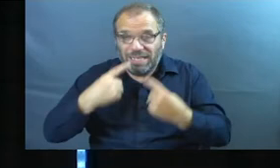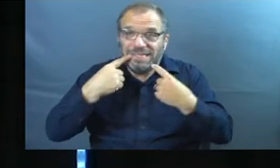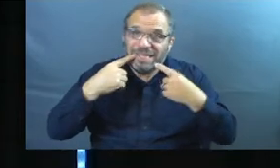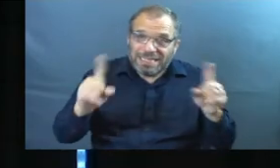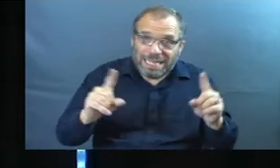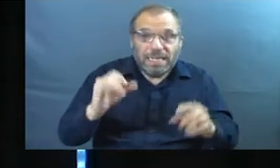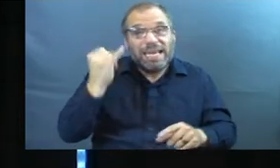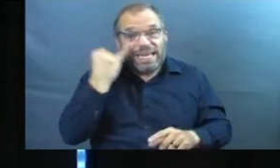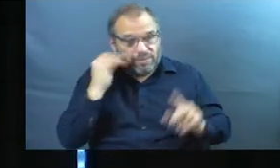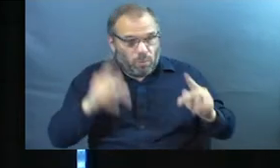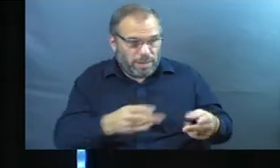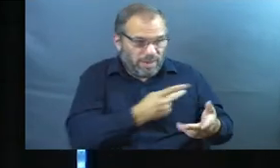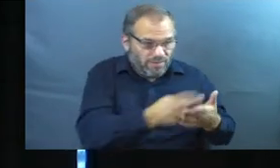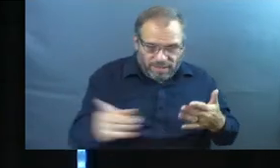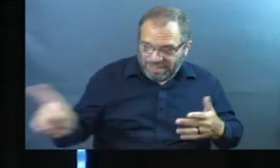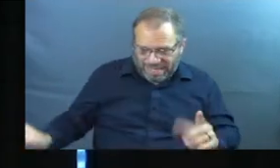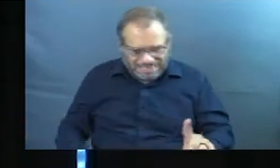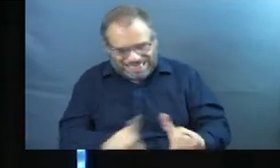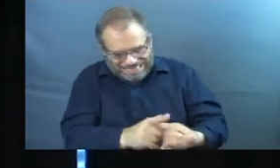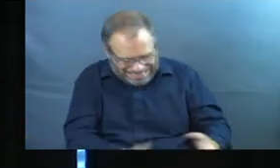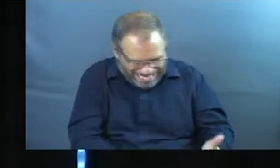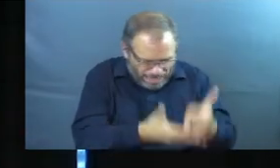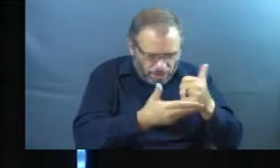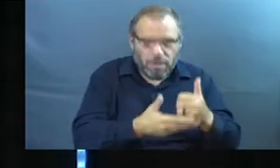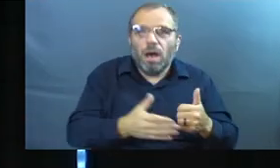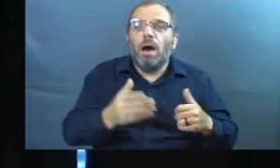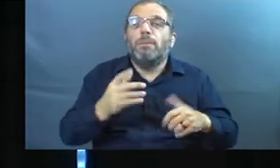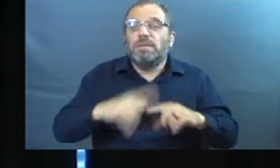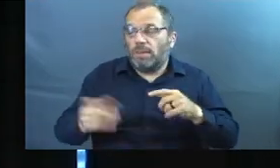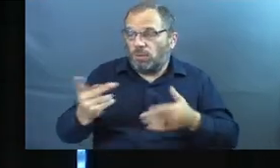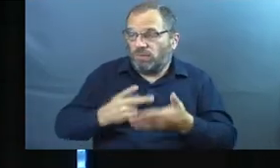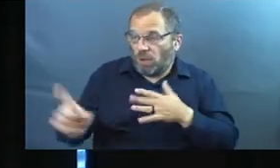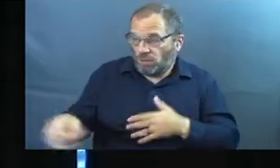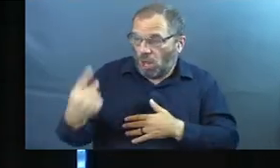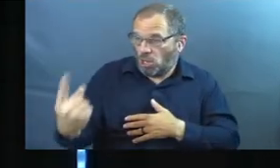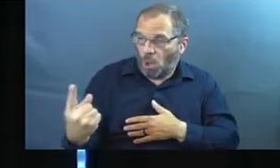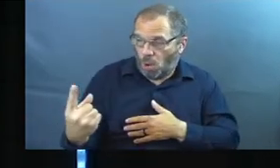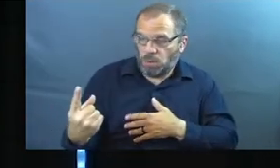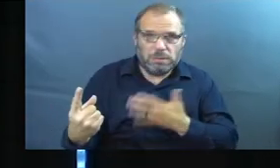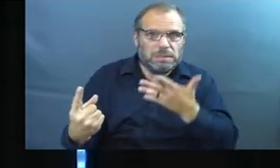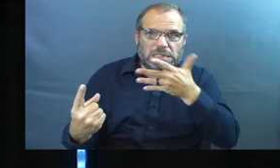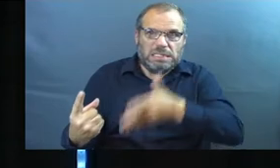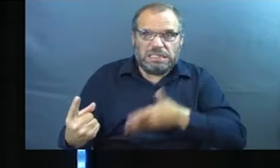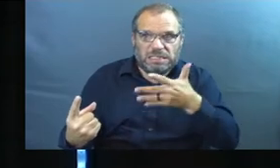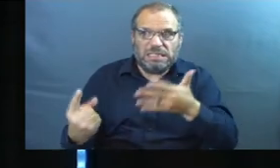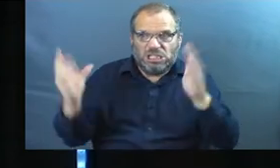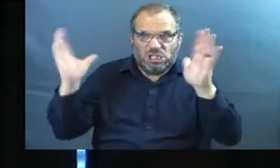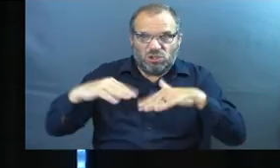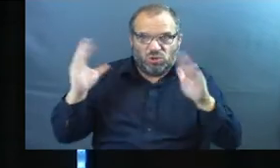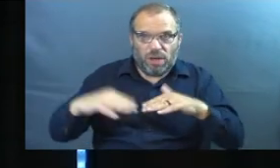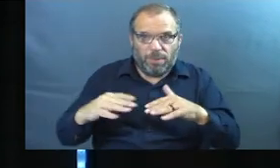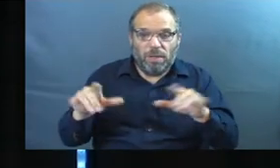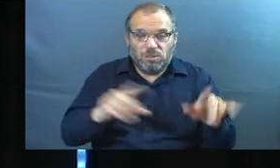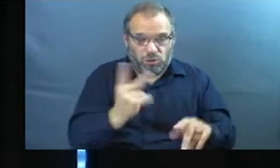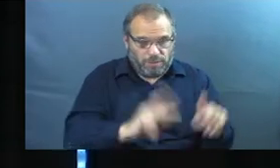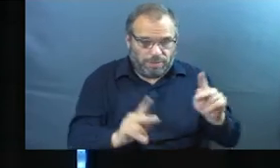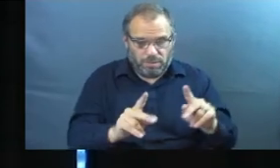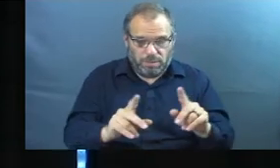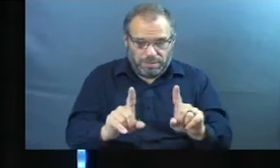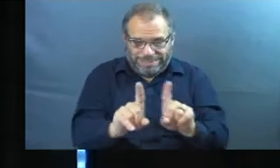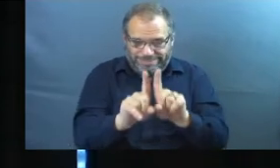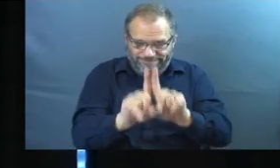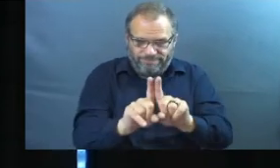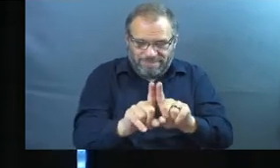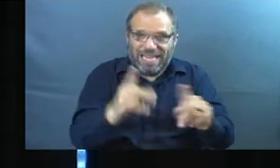succeed. If one person falls, the other can reach out and help. But someone who falls alone is in real trouble. Likewise, two people lying